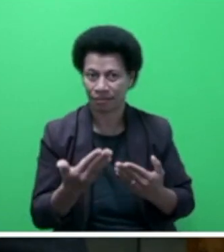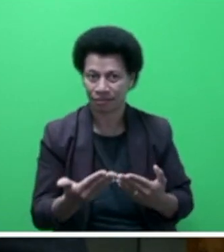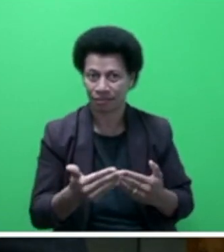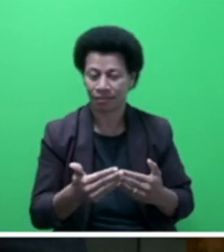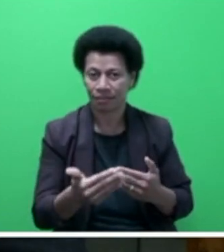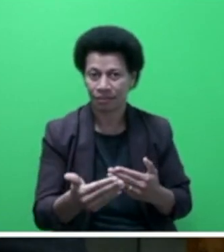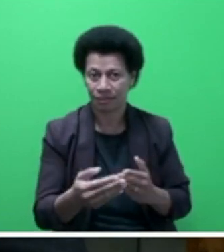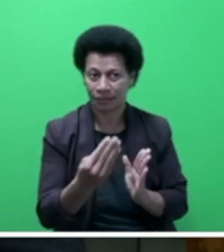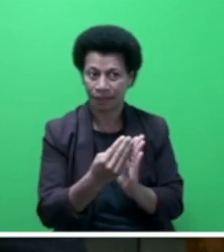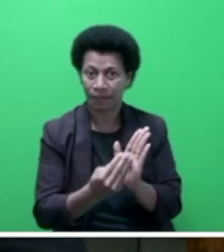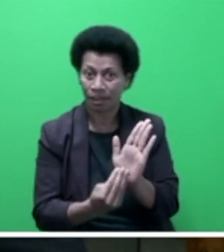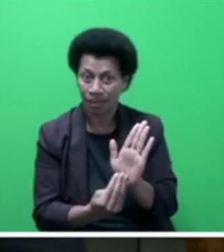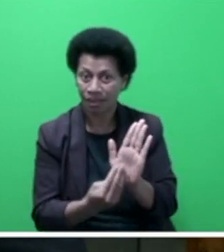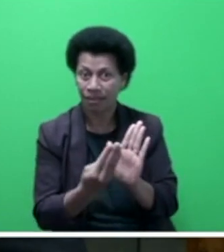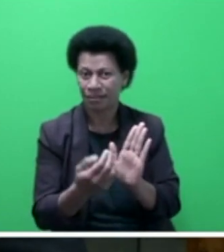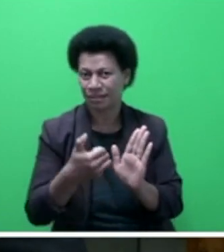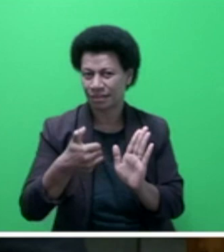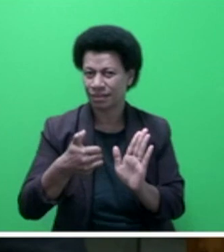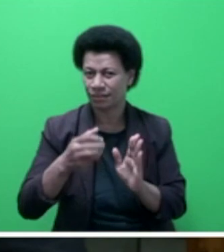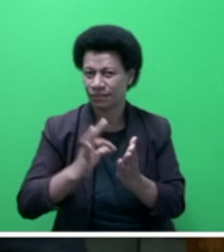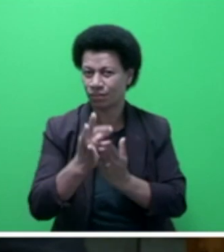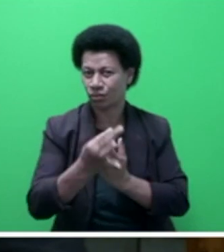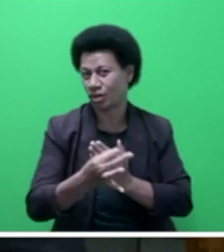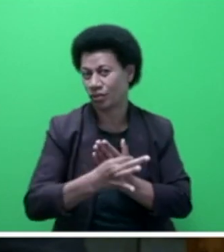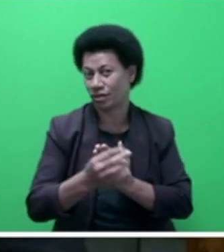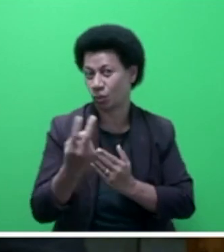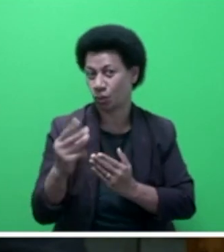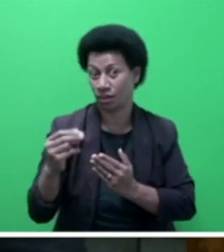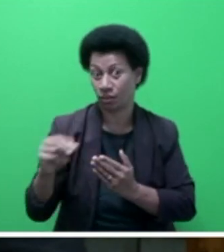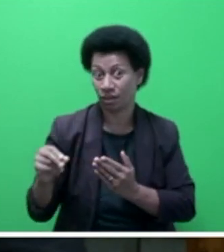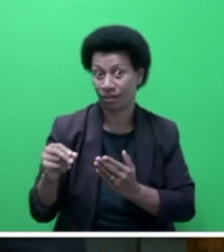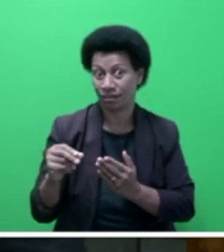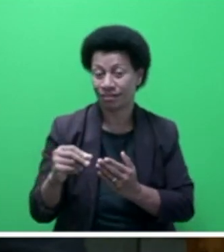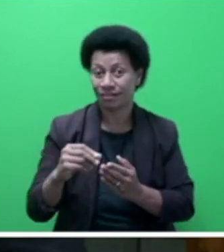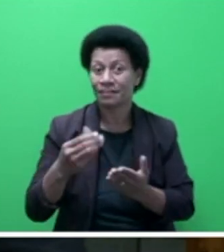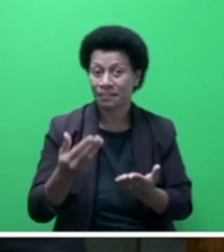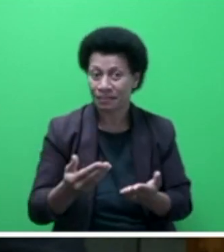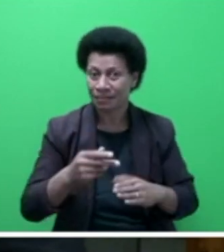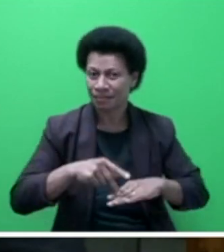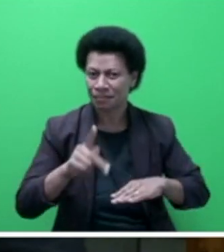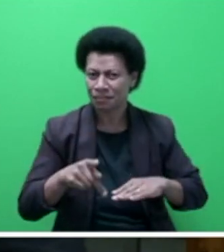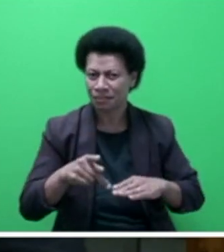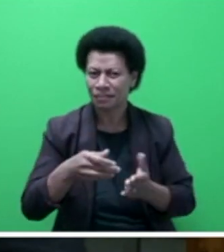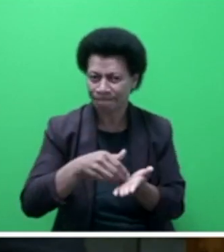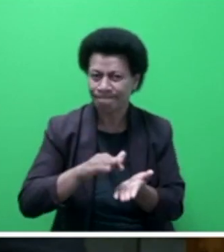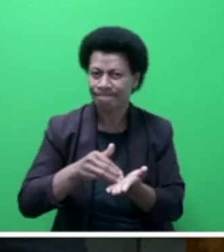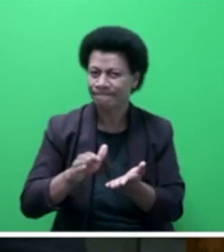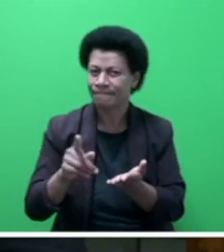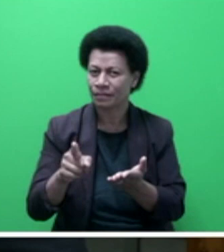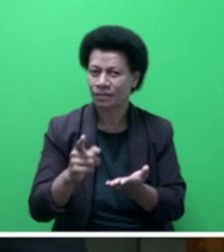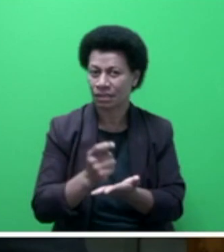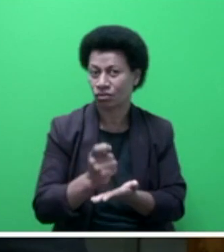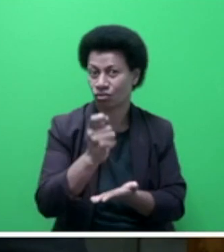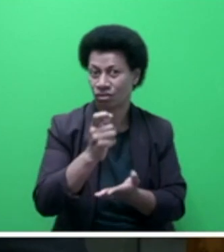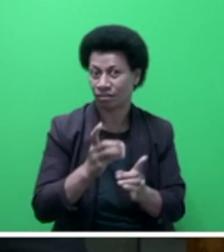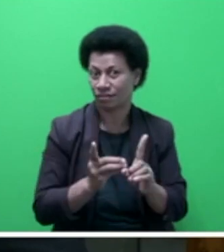Building. On the 6th of February 2020, Cabinet endorsed a whole-of-government, gender transformative institutional capacity